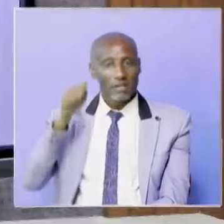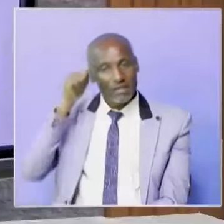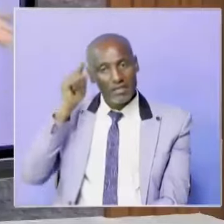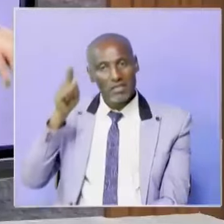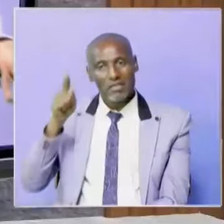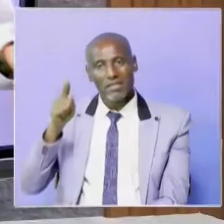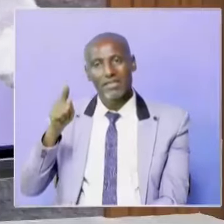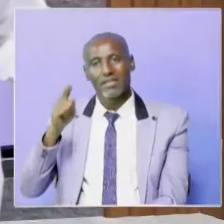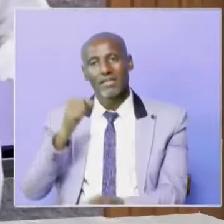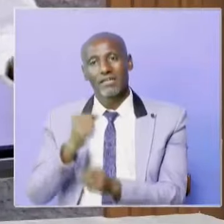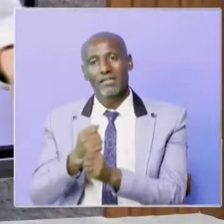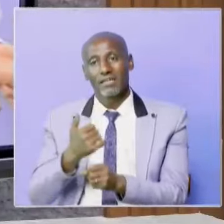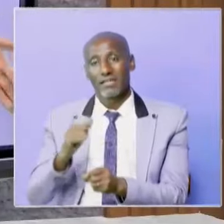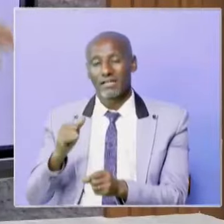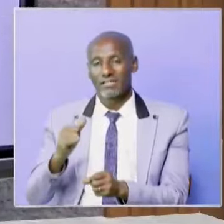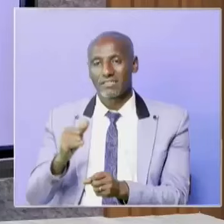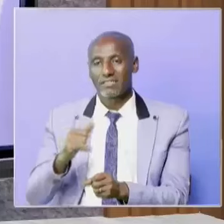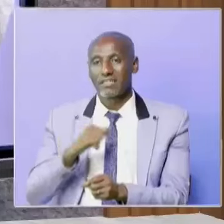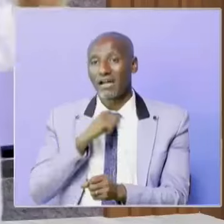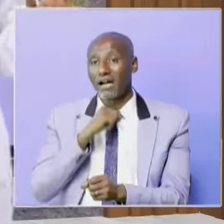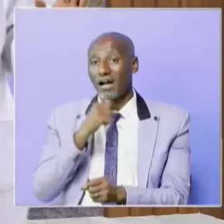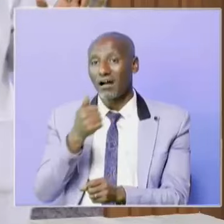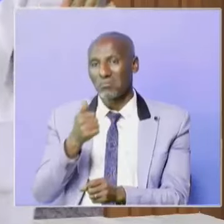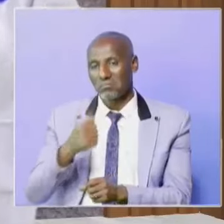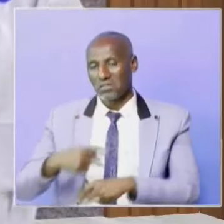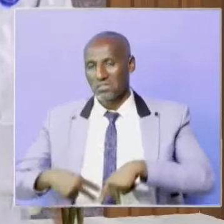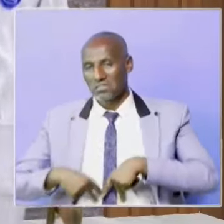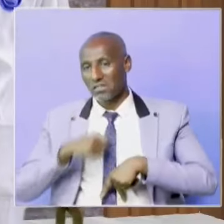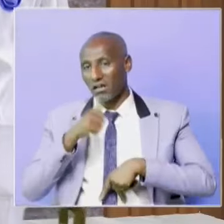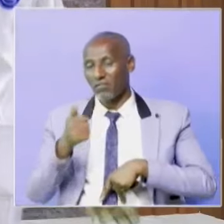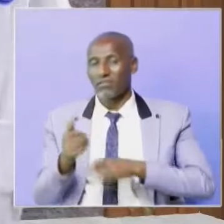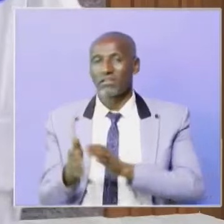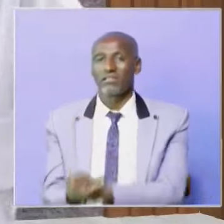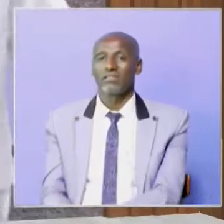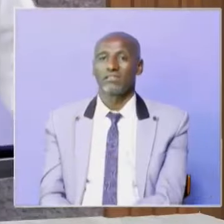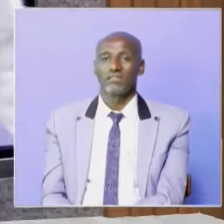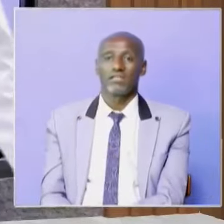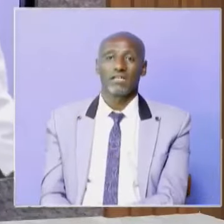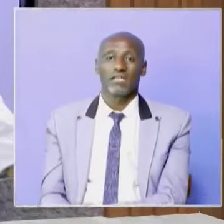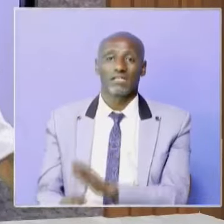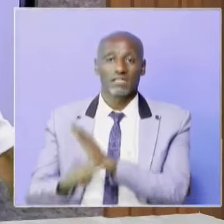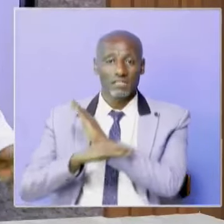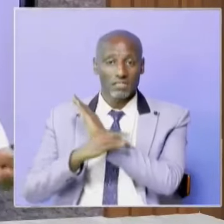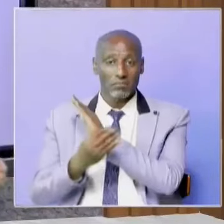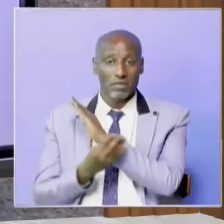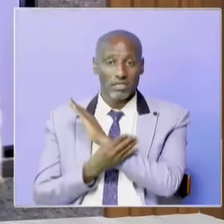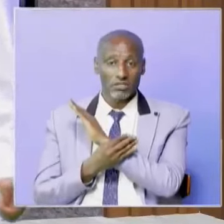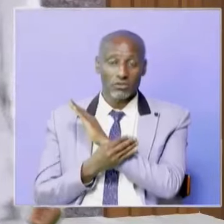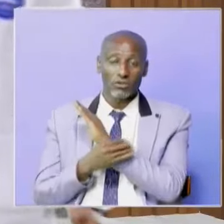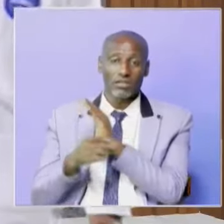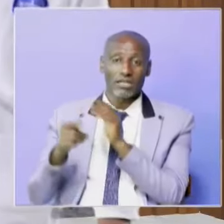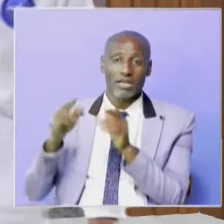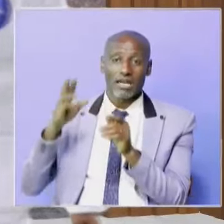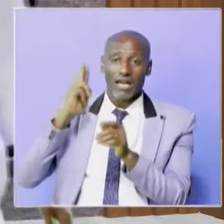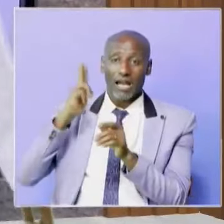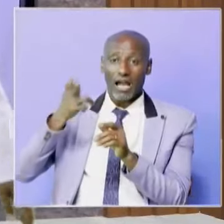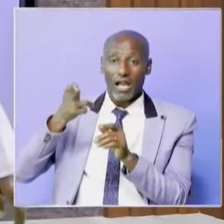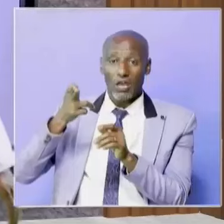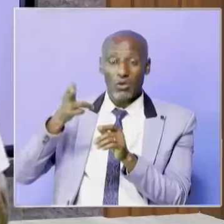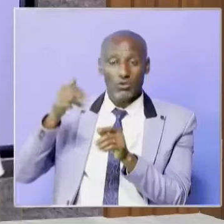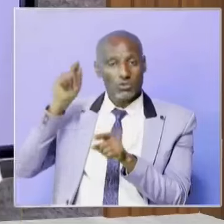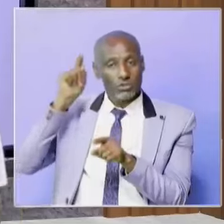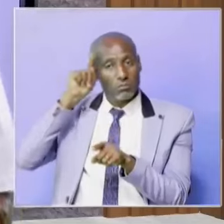have brother, he can say, I don't have brother and I have 1 sister can be said, okay? It depends on the Hailu's